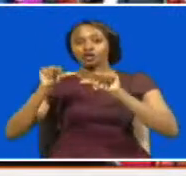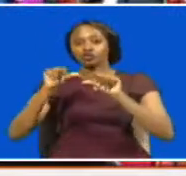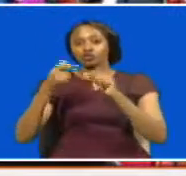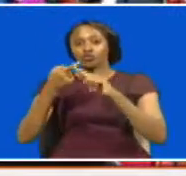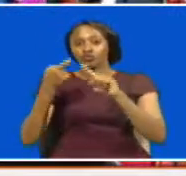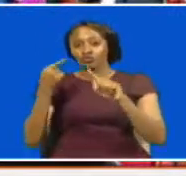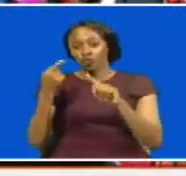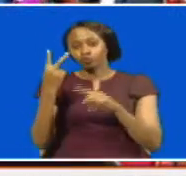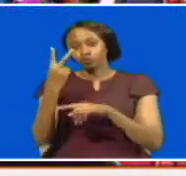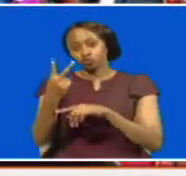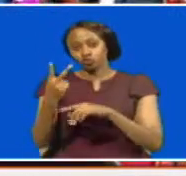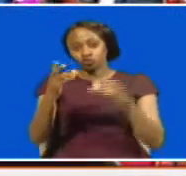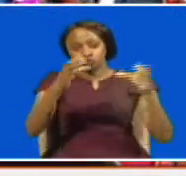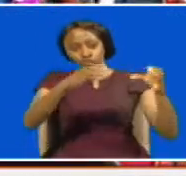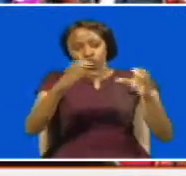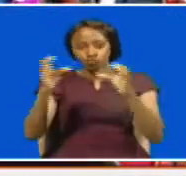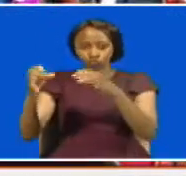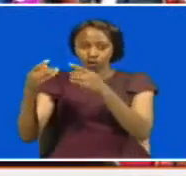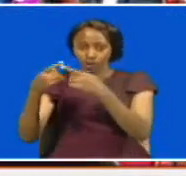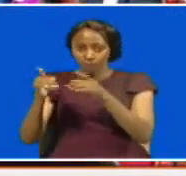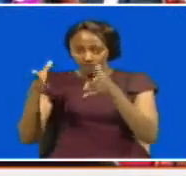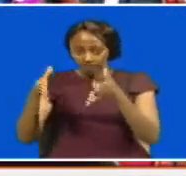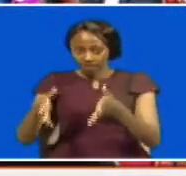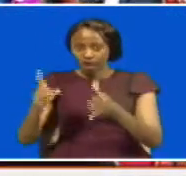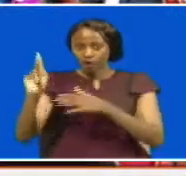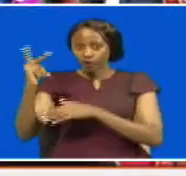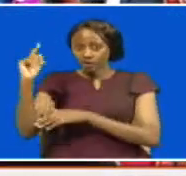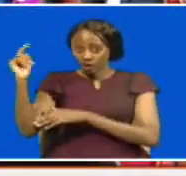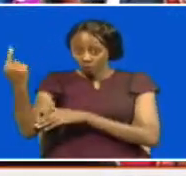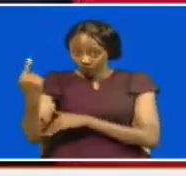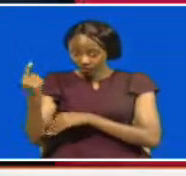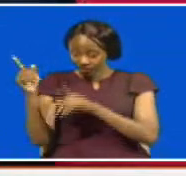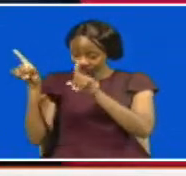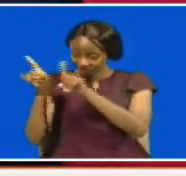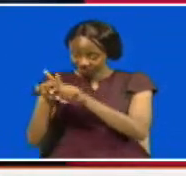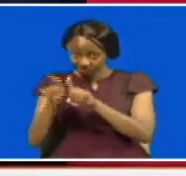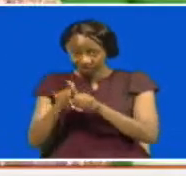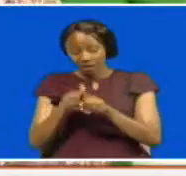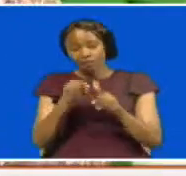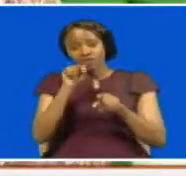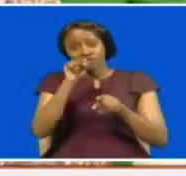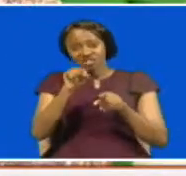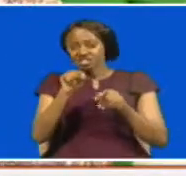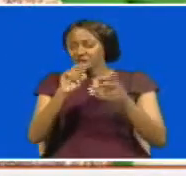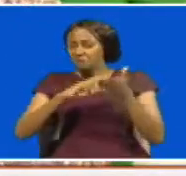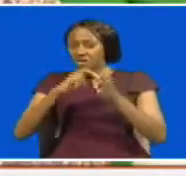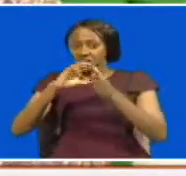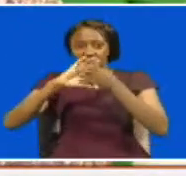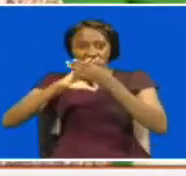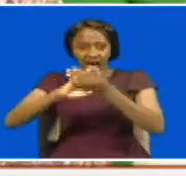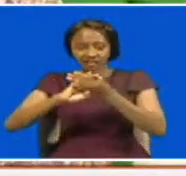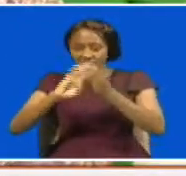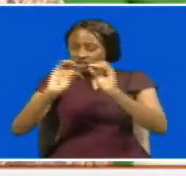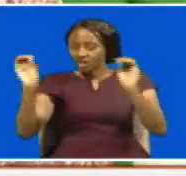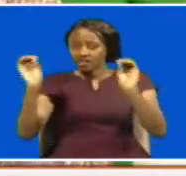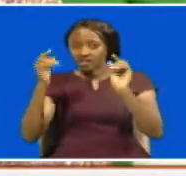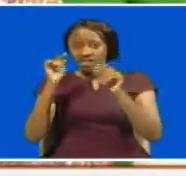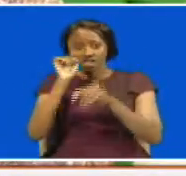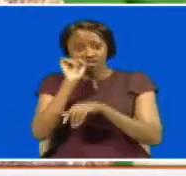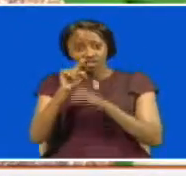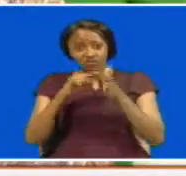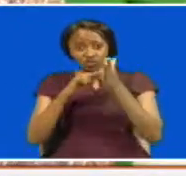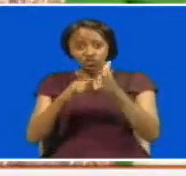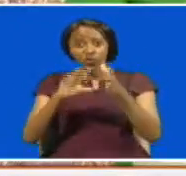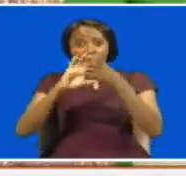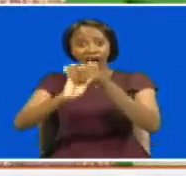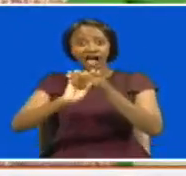Kenya Kwanza has maintained that the ongoing truce should not be confused with a handshake. There is nothing touching on a